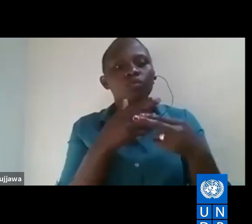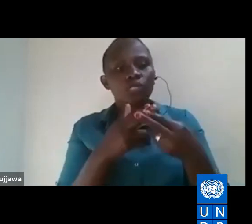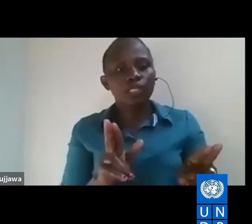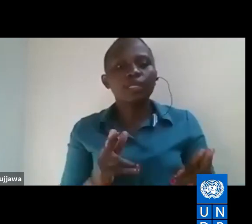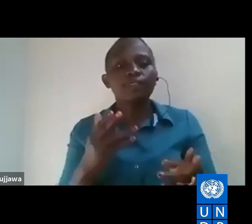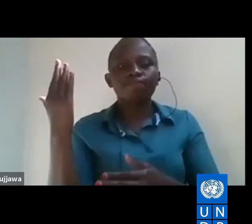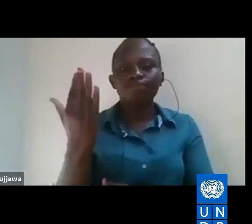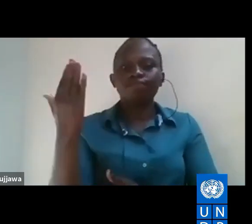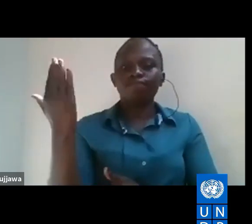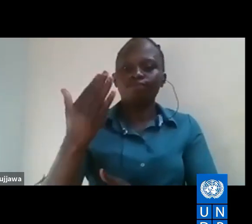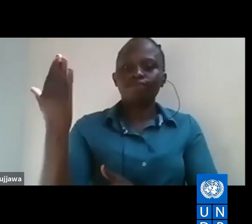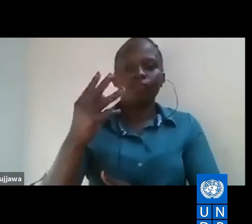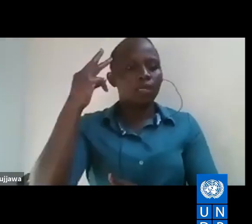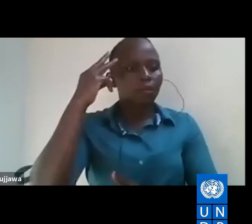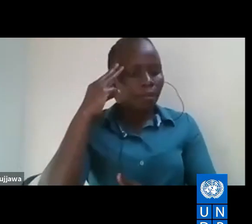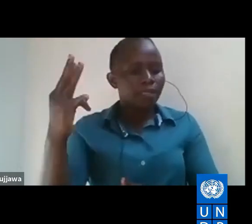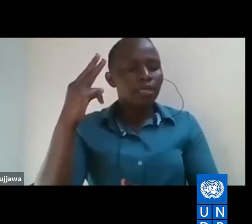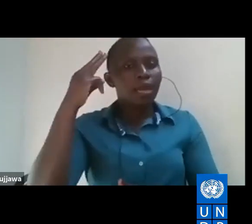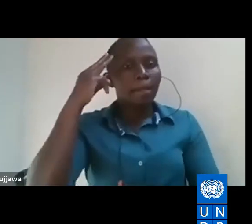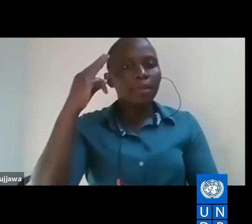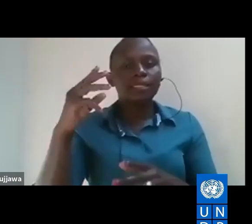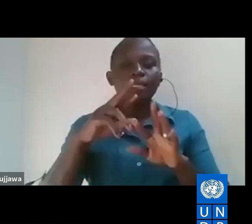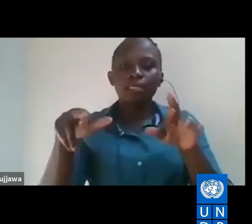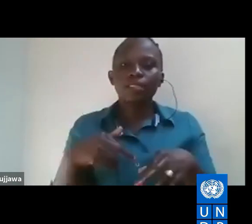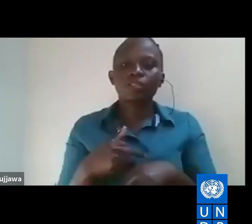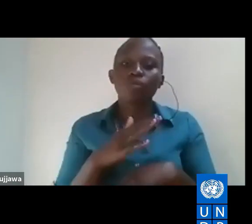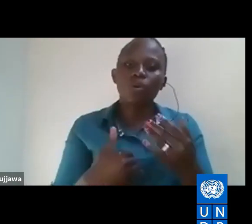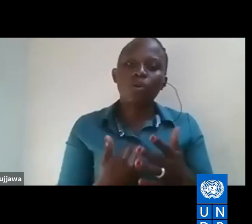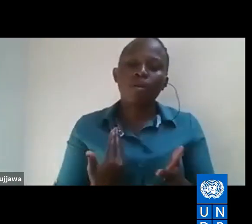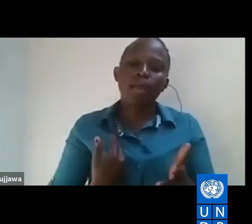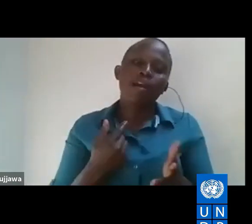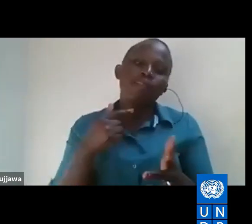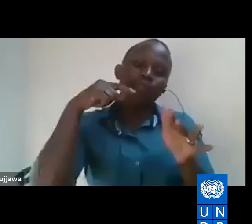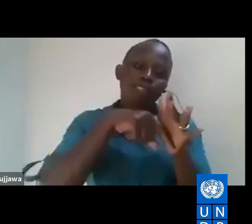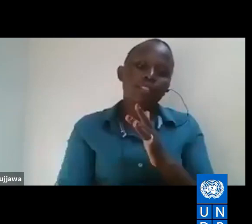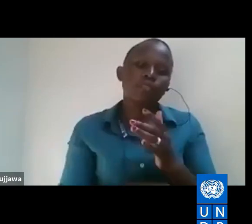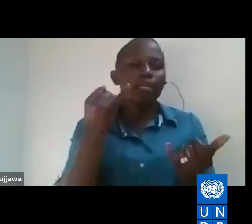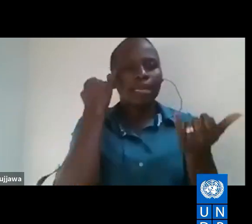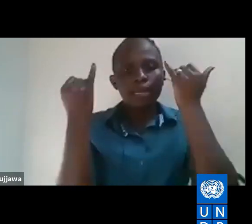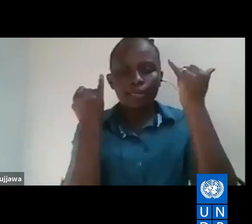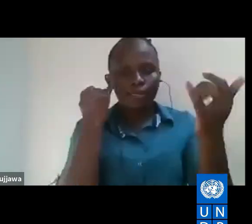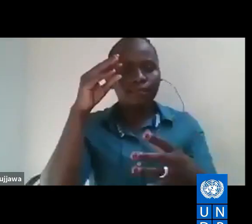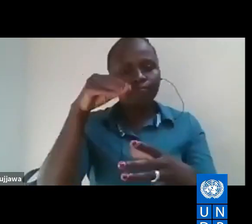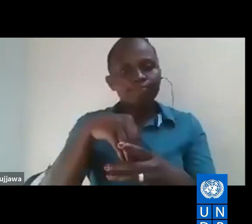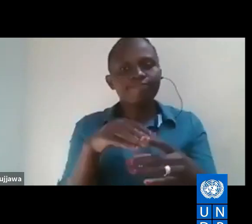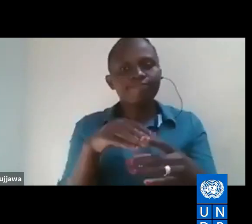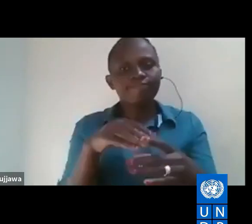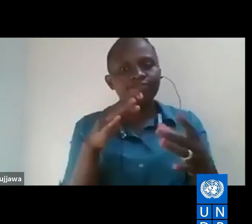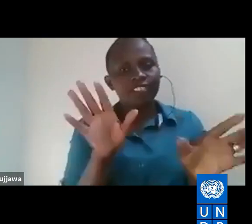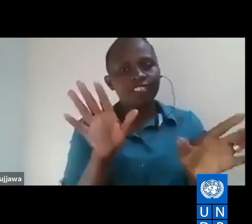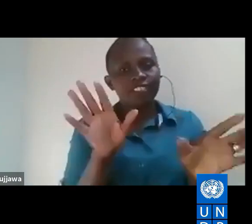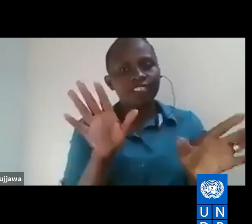the masterclasses, we have everyone's details and their ideas are well documented. Next question is from